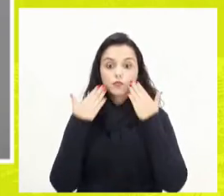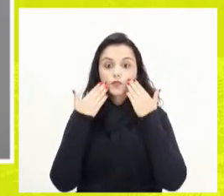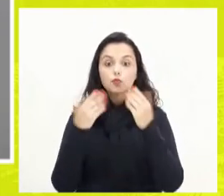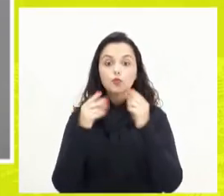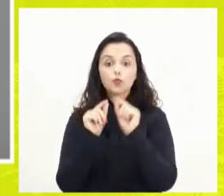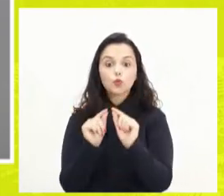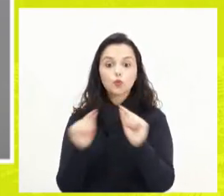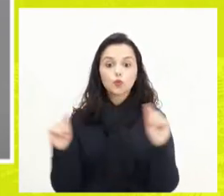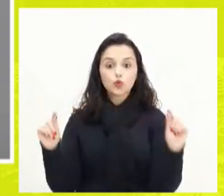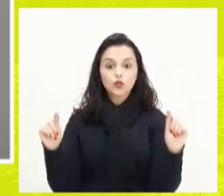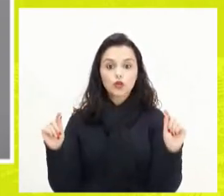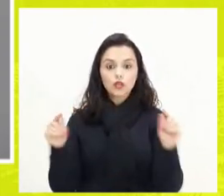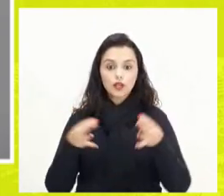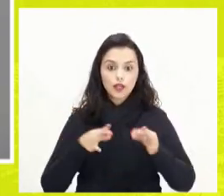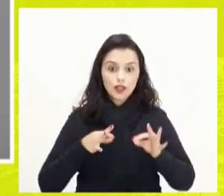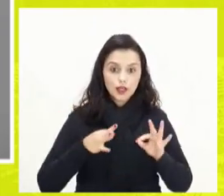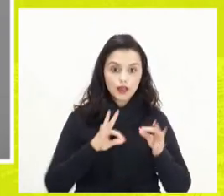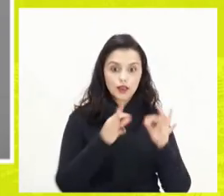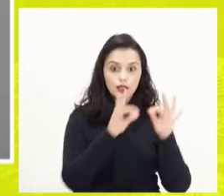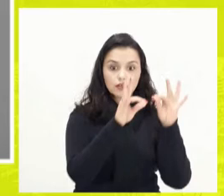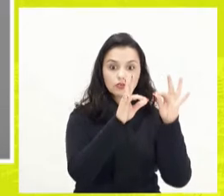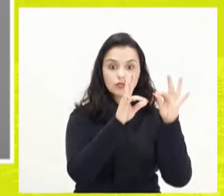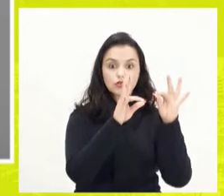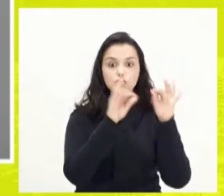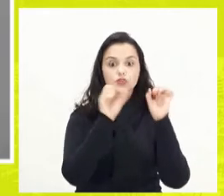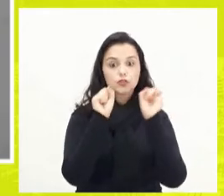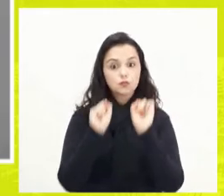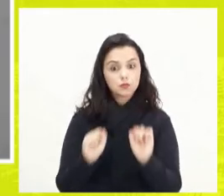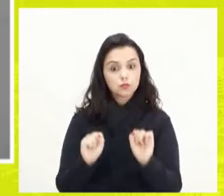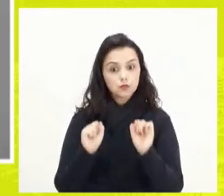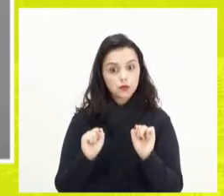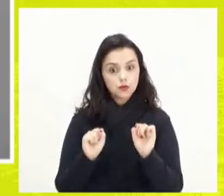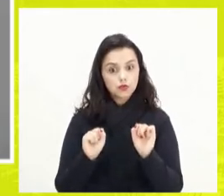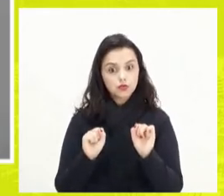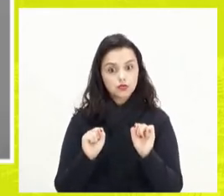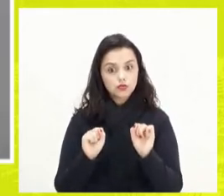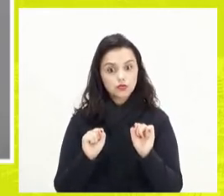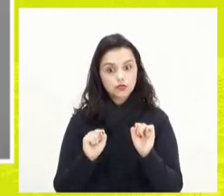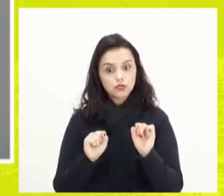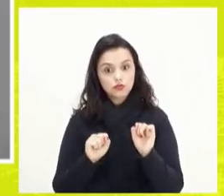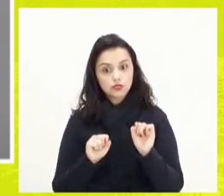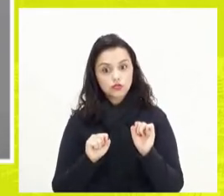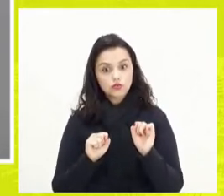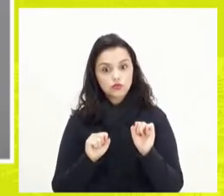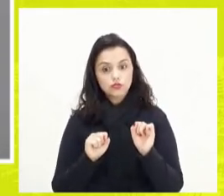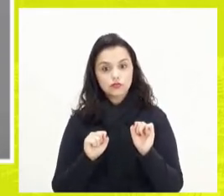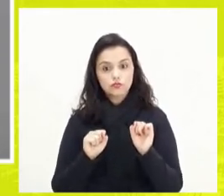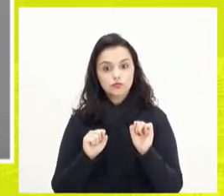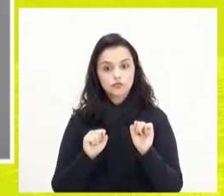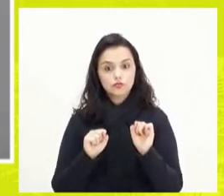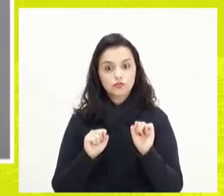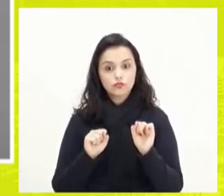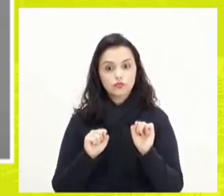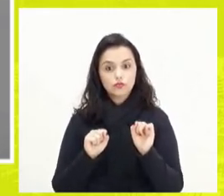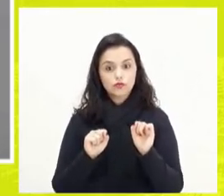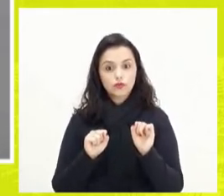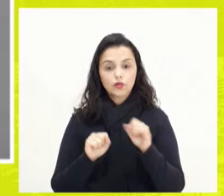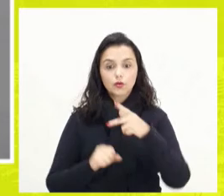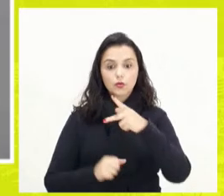it was very evident how the technology though can really serve